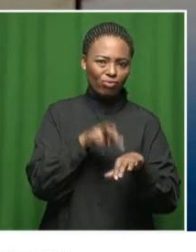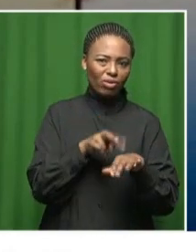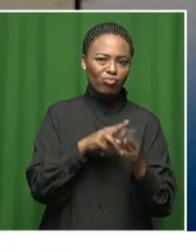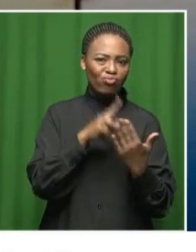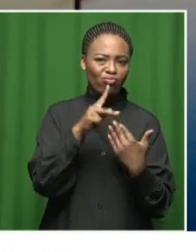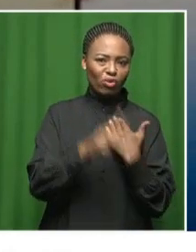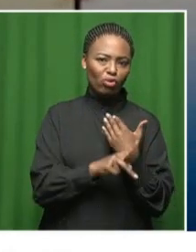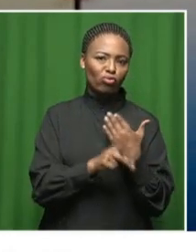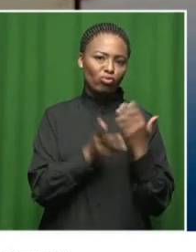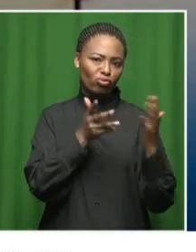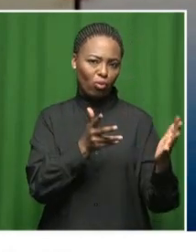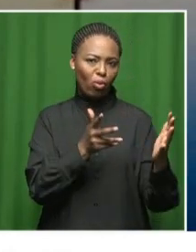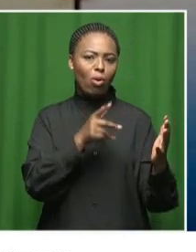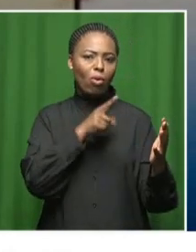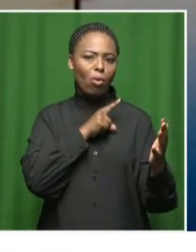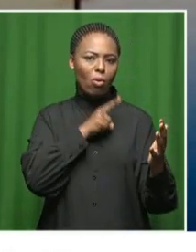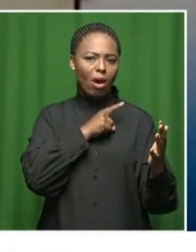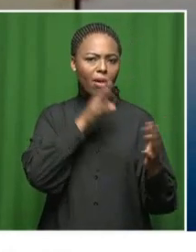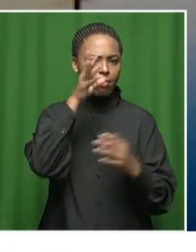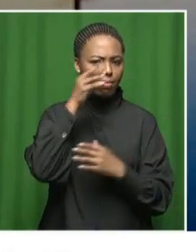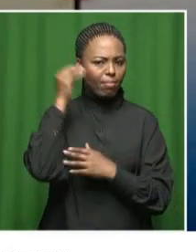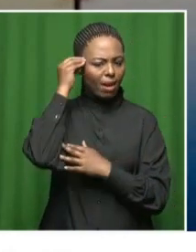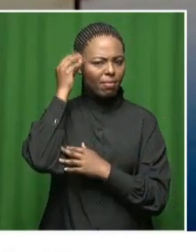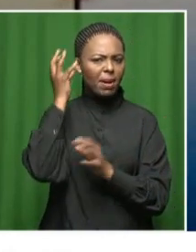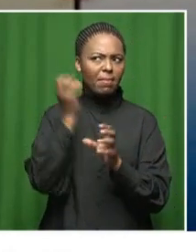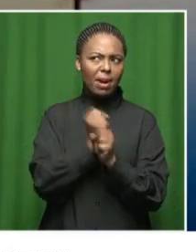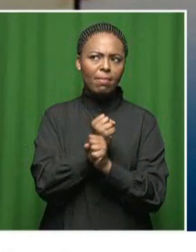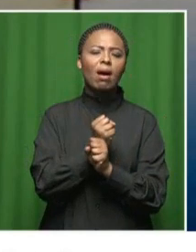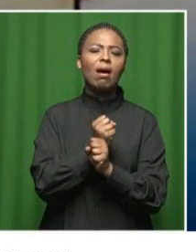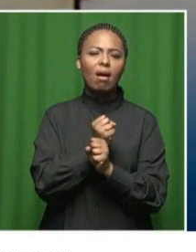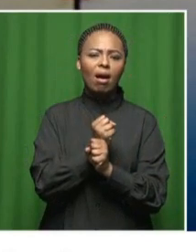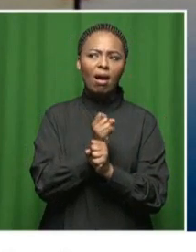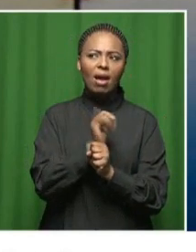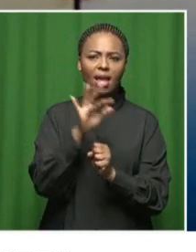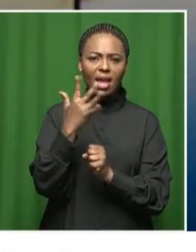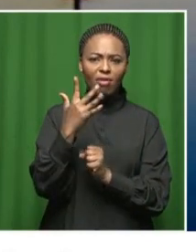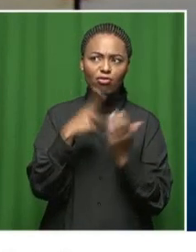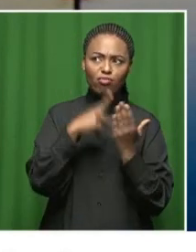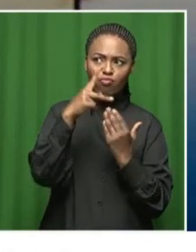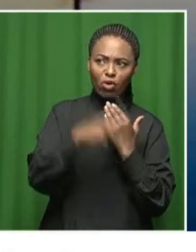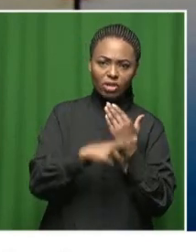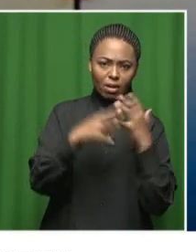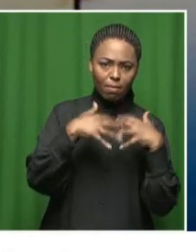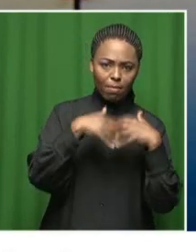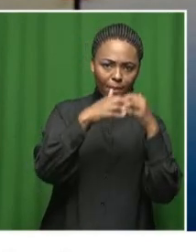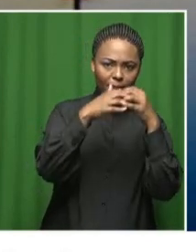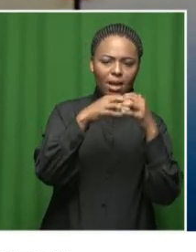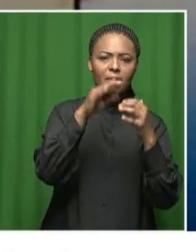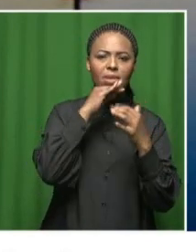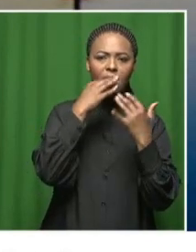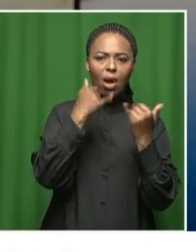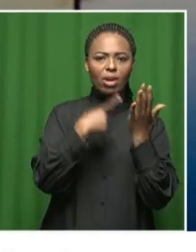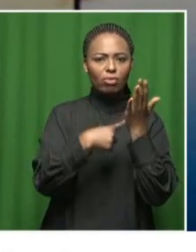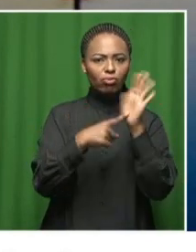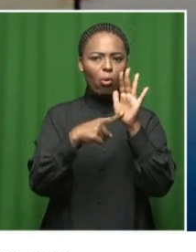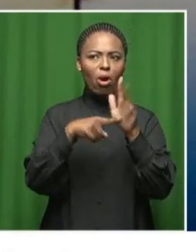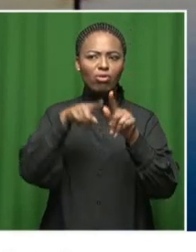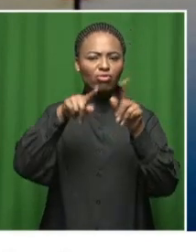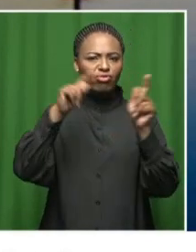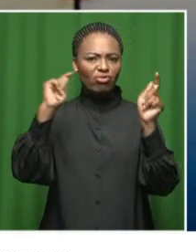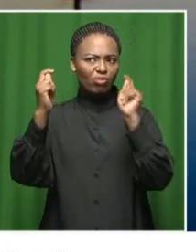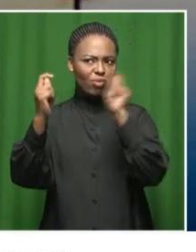as this, because we realized that if we don't have projects like this to accelerate transformation, it might take